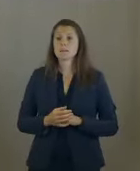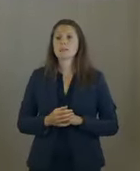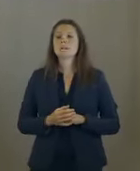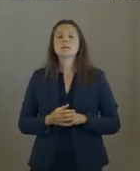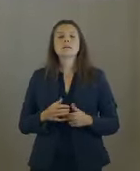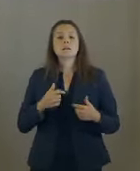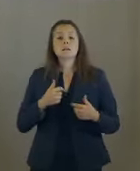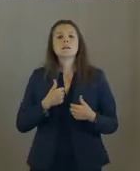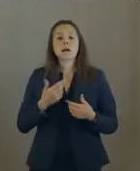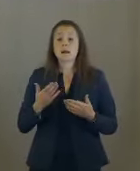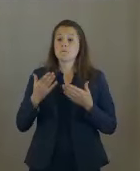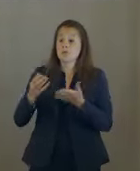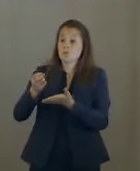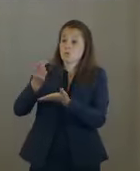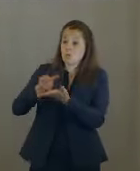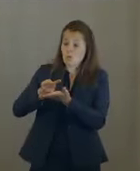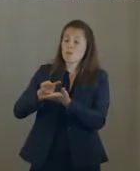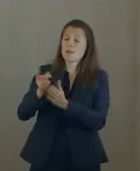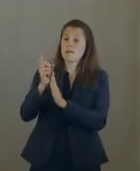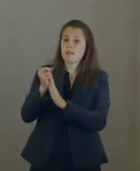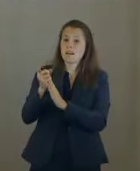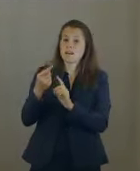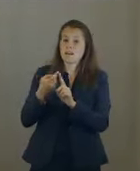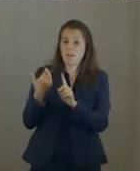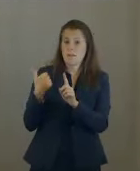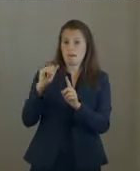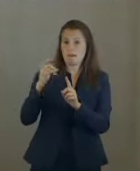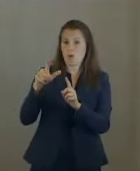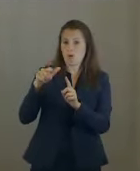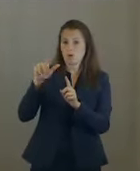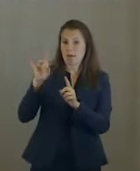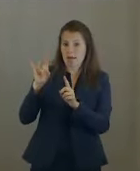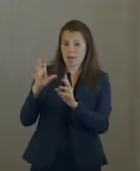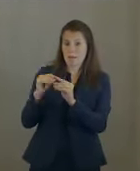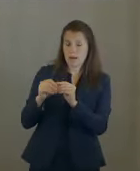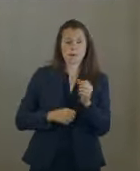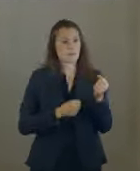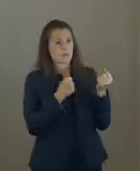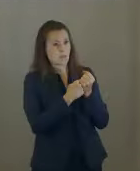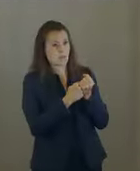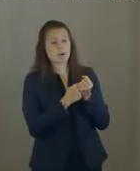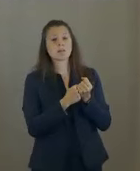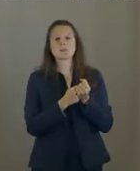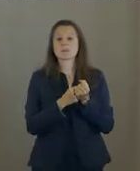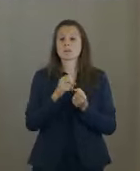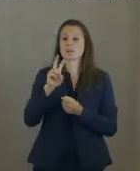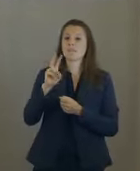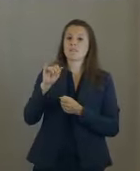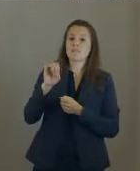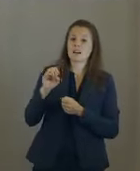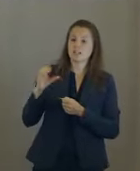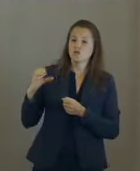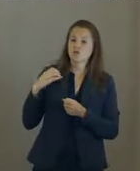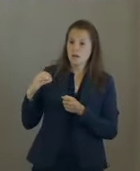Mr. Chairman, I move approval of the minutes from our April 28th meeting. Support. Moved by Vice Chair Londo, supported